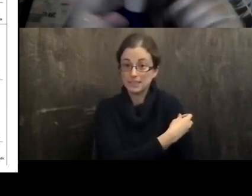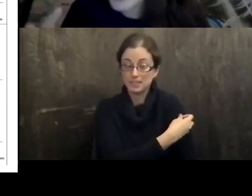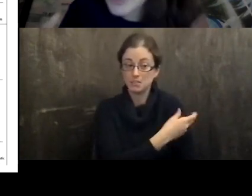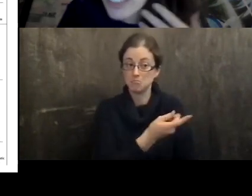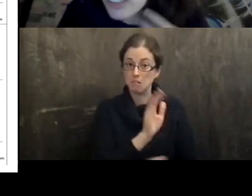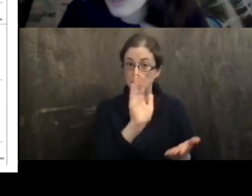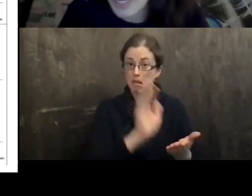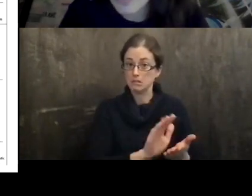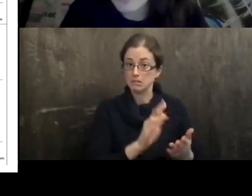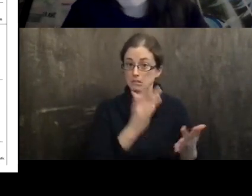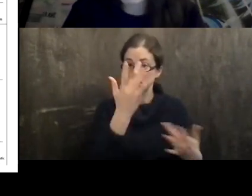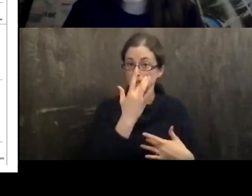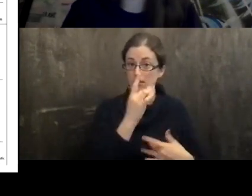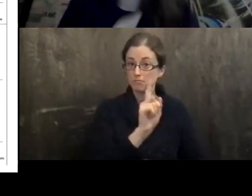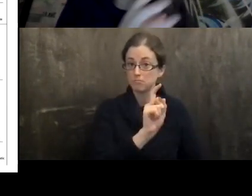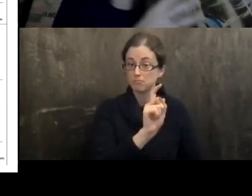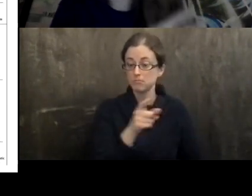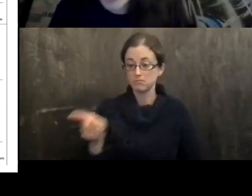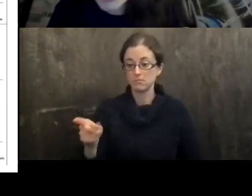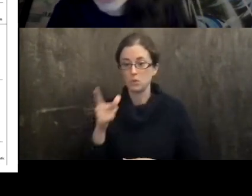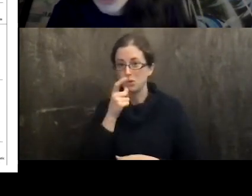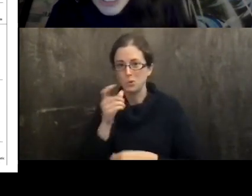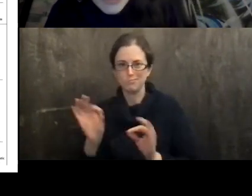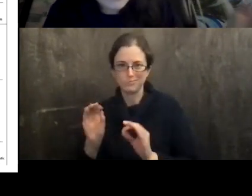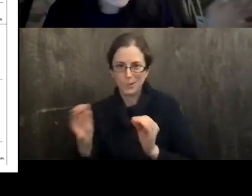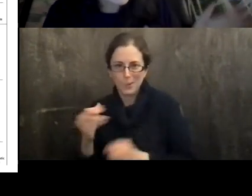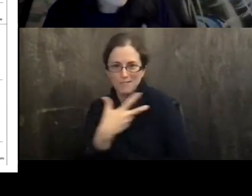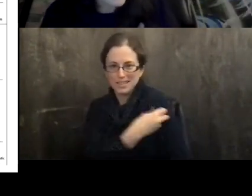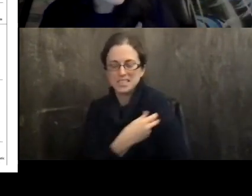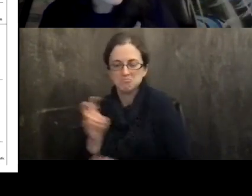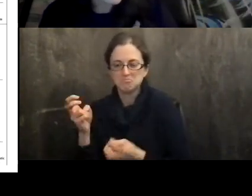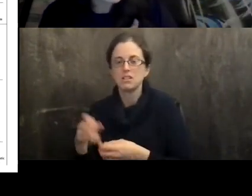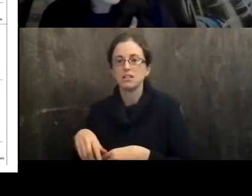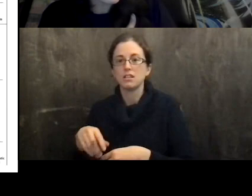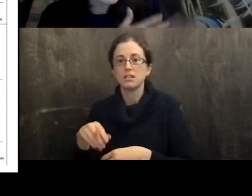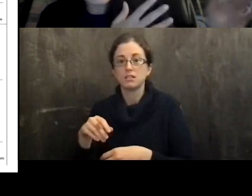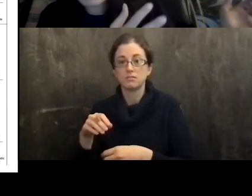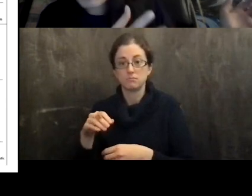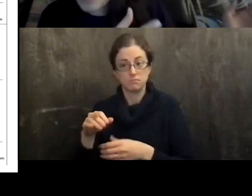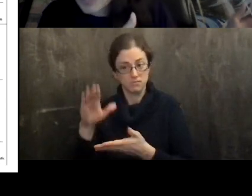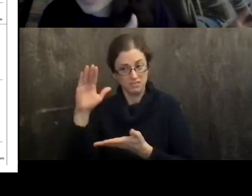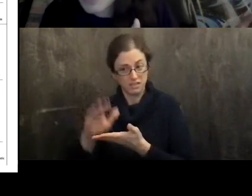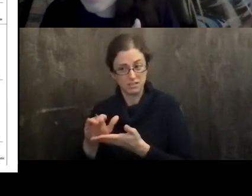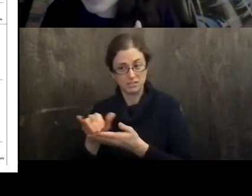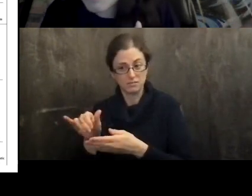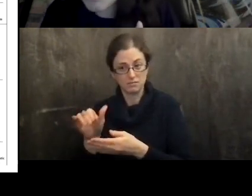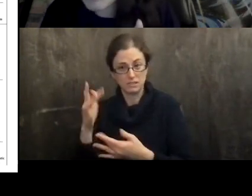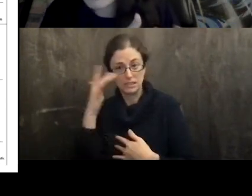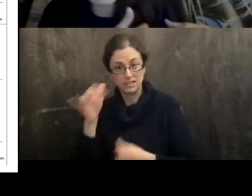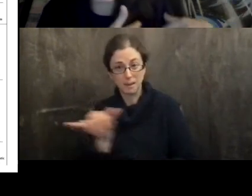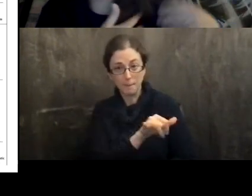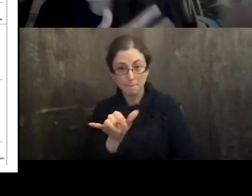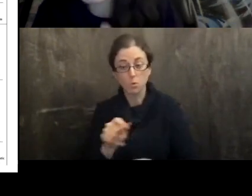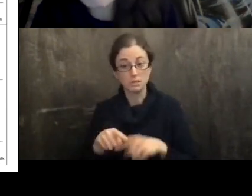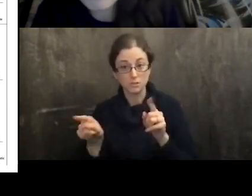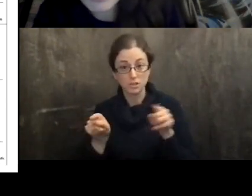These are called clinical trials. So for the adults, the clinical trials included 30 to 40,000 people because